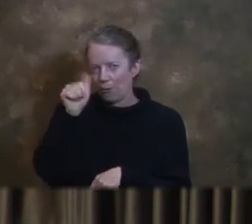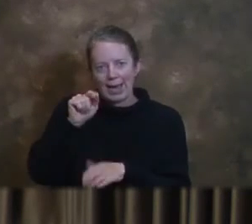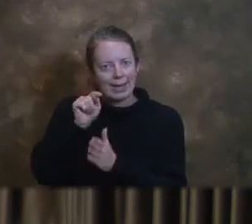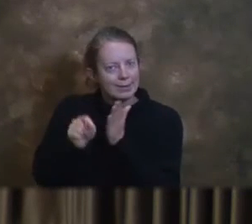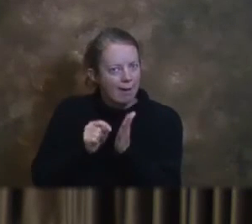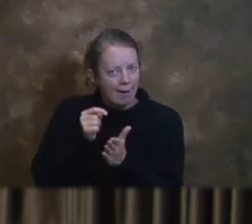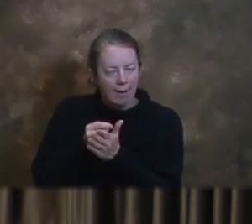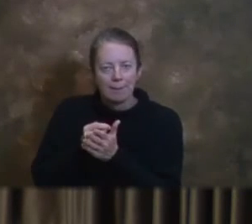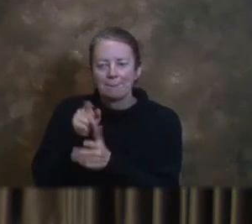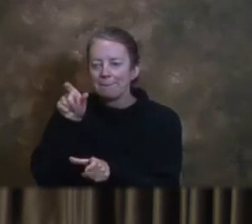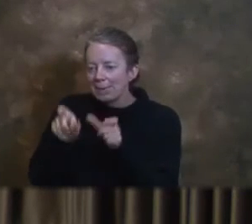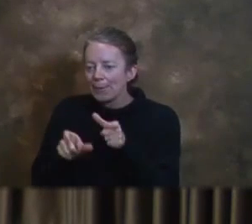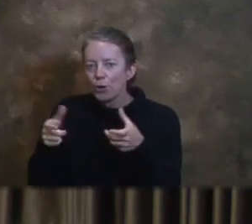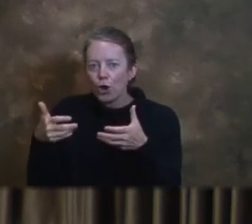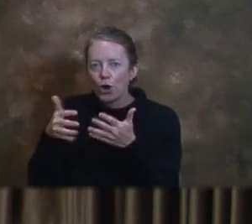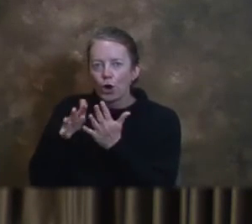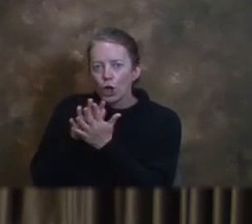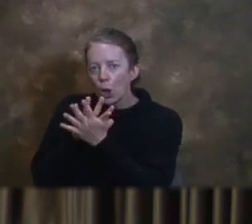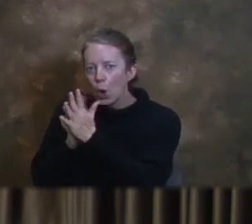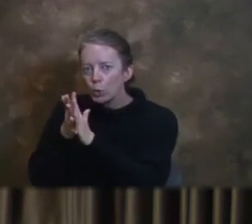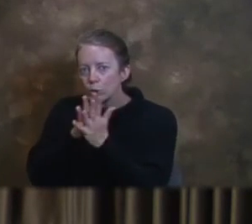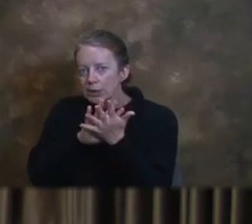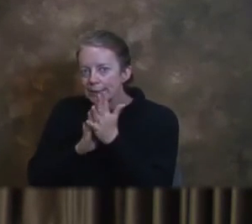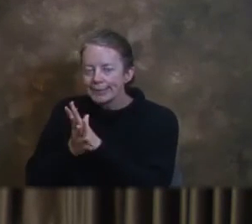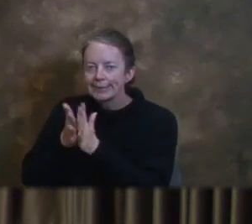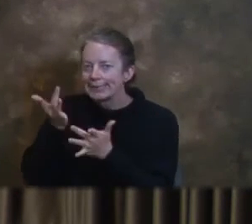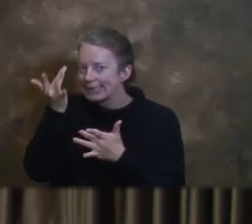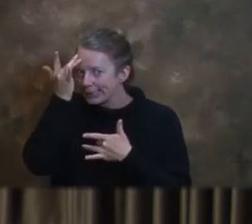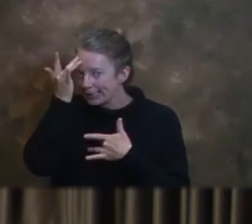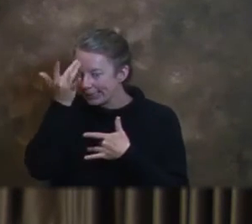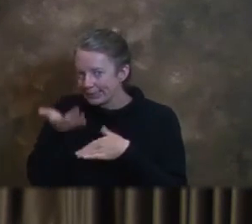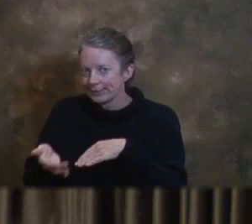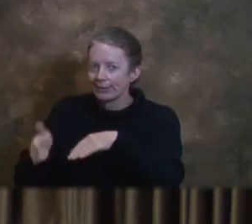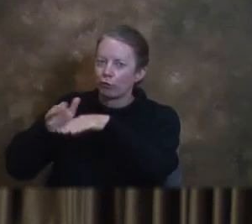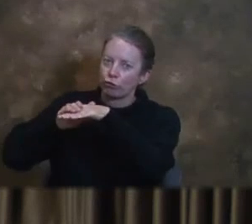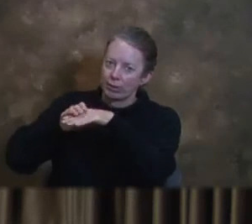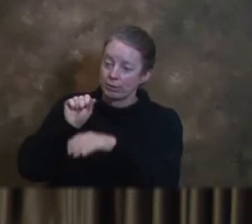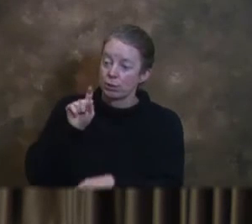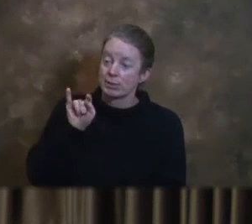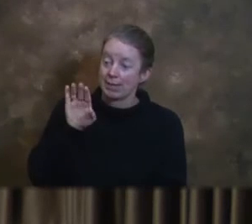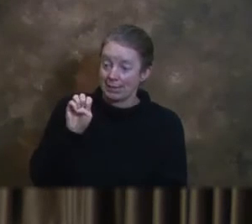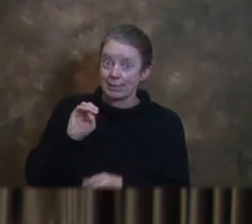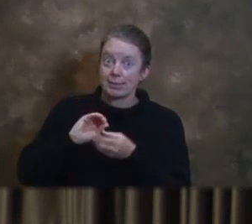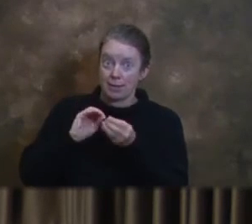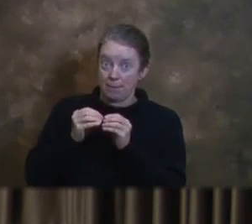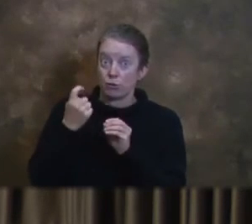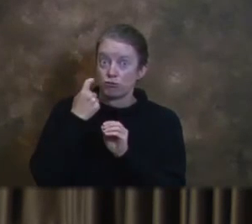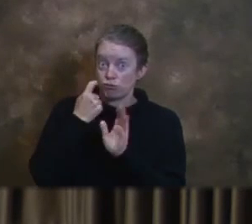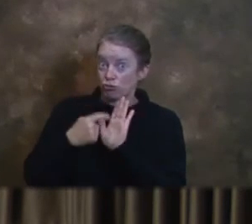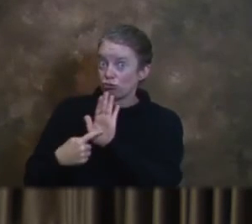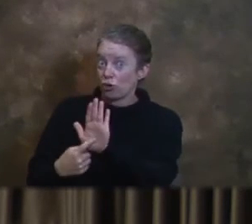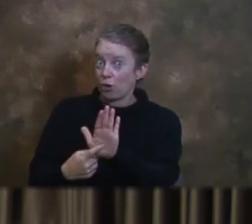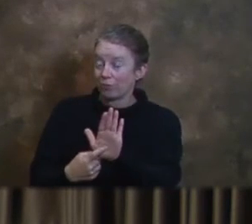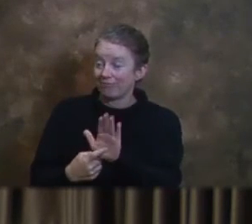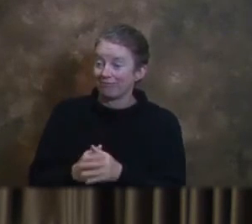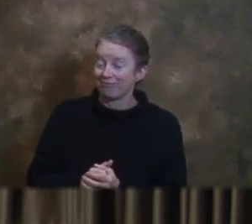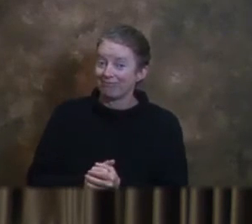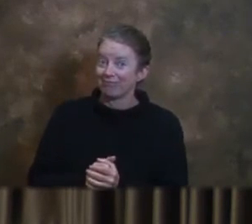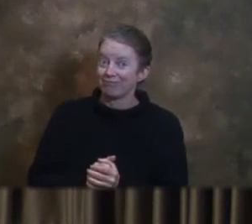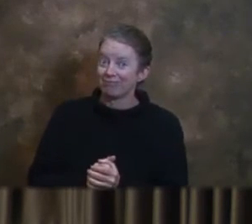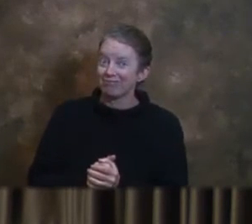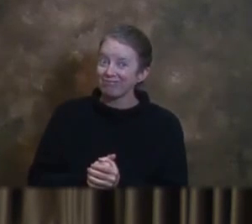close together will increase. And as Stacie's data pointed out, we're still at,